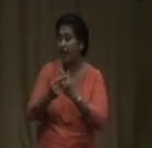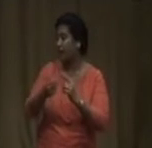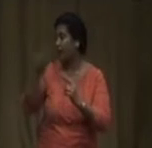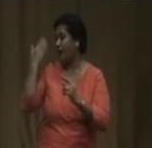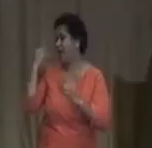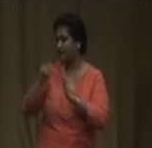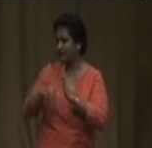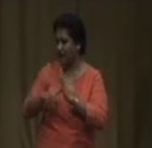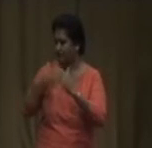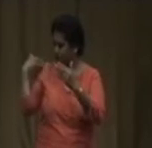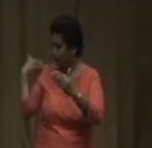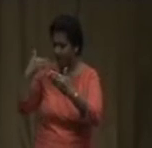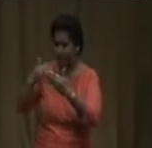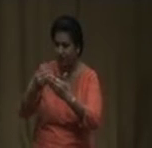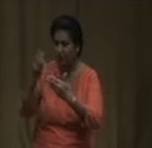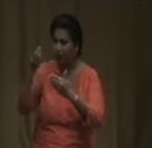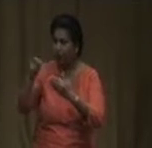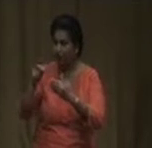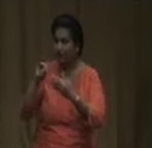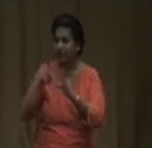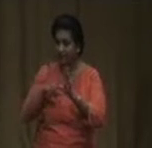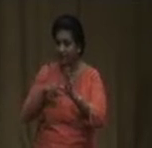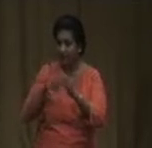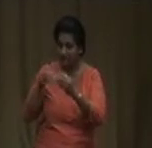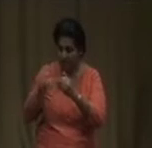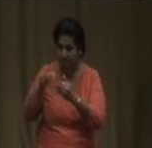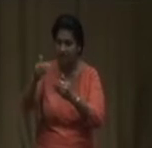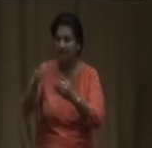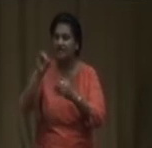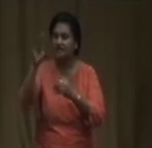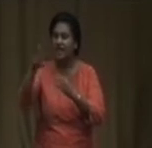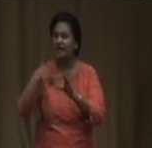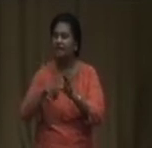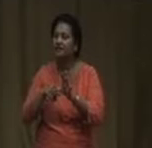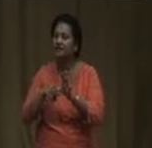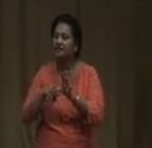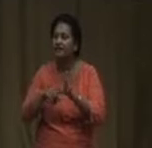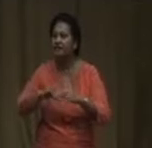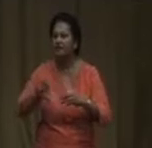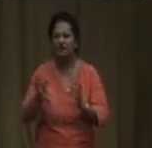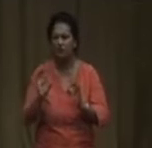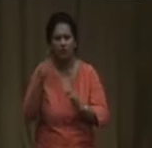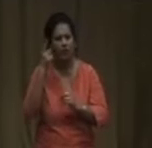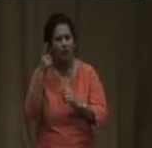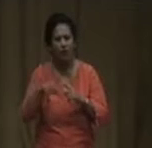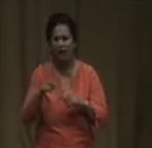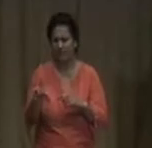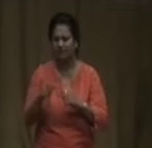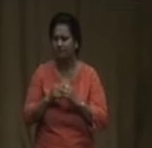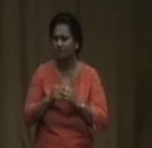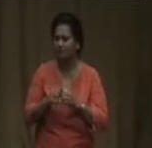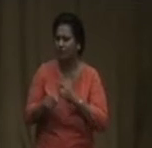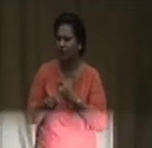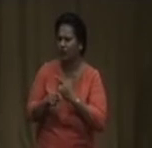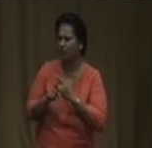go. And from my perspective, I actually do not buy into the rhetoric of the demise of the university. On the